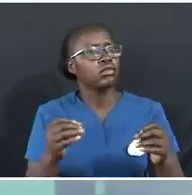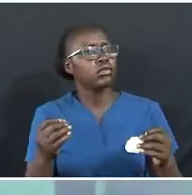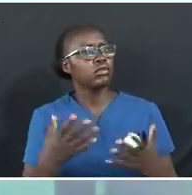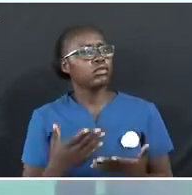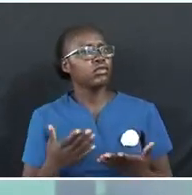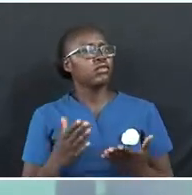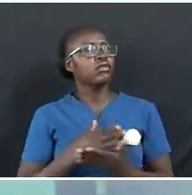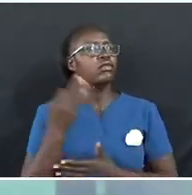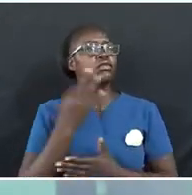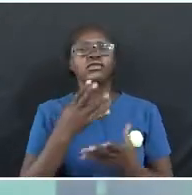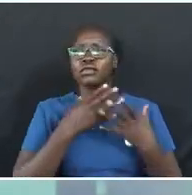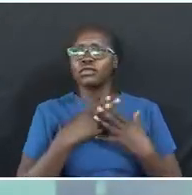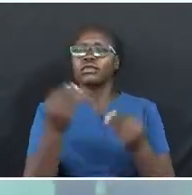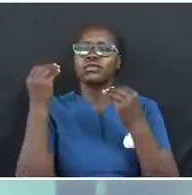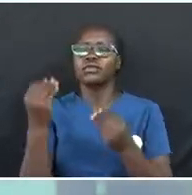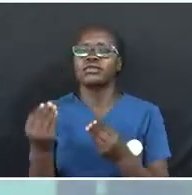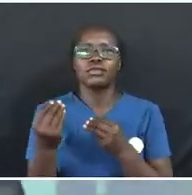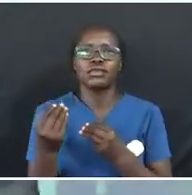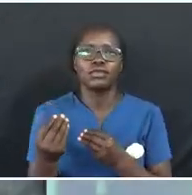sermon is gone.